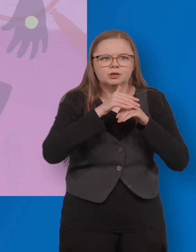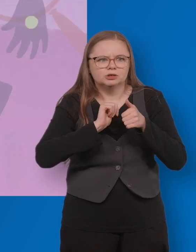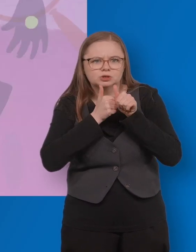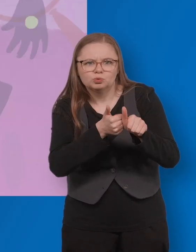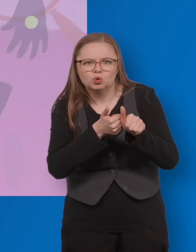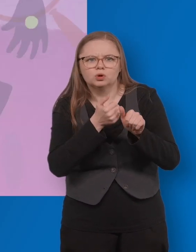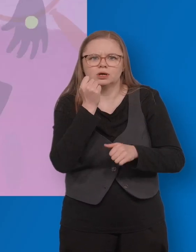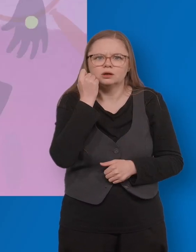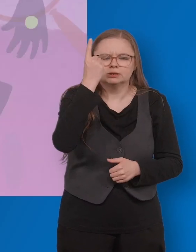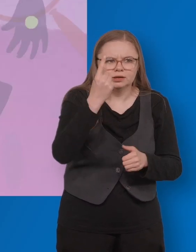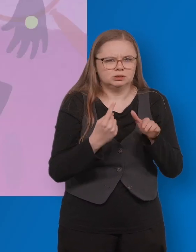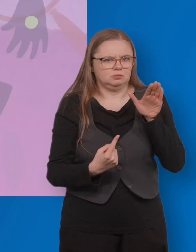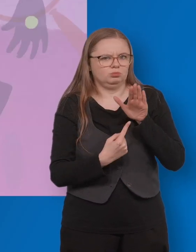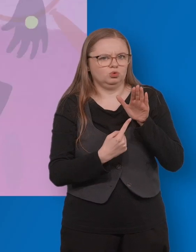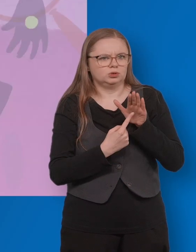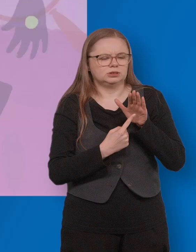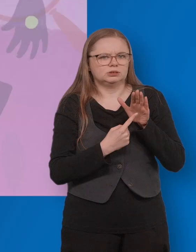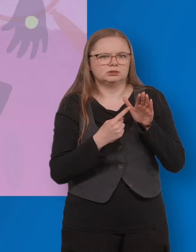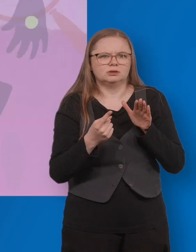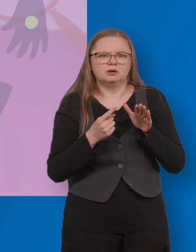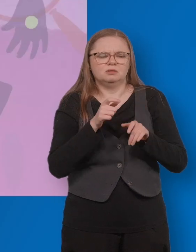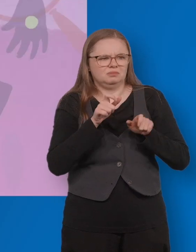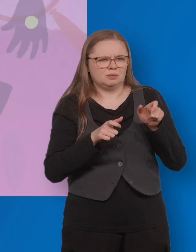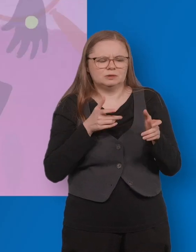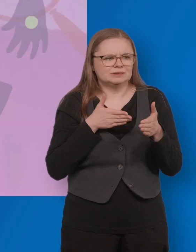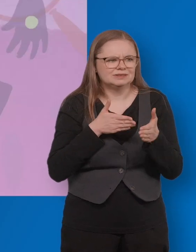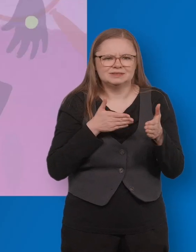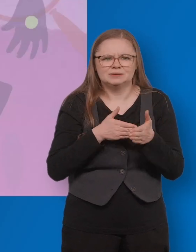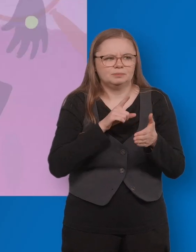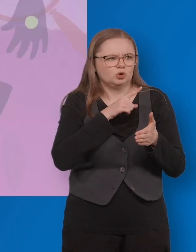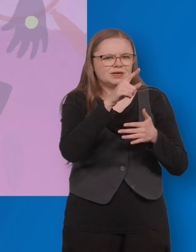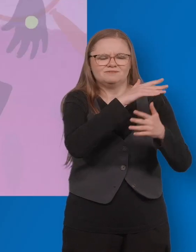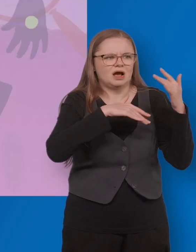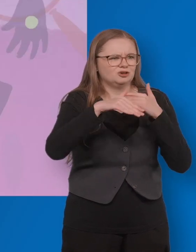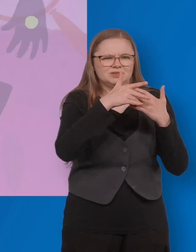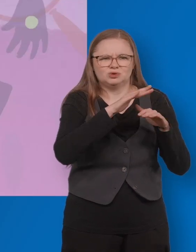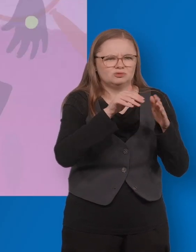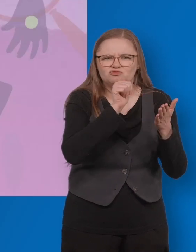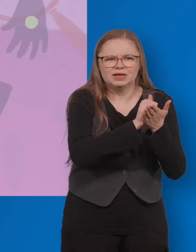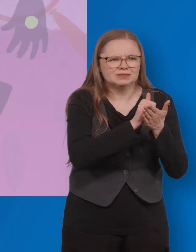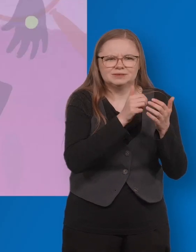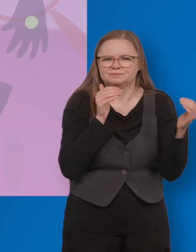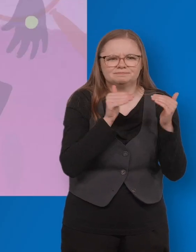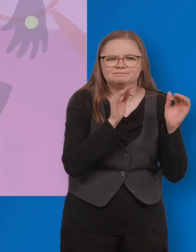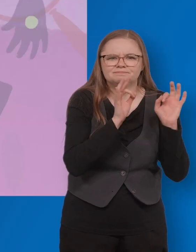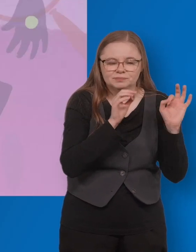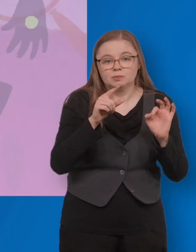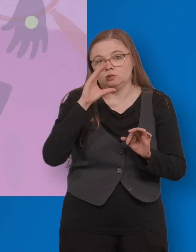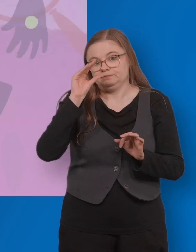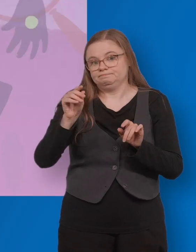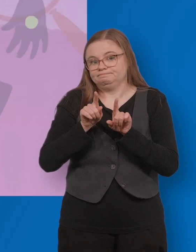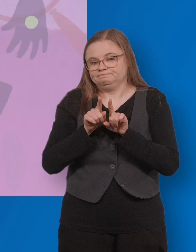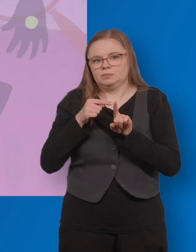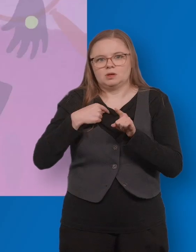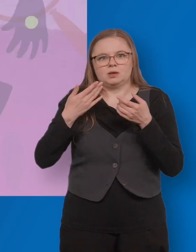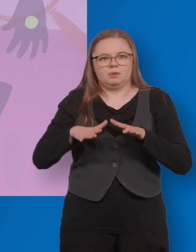or less abled. And talking about abledness, I had very major surgery at the beginning of the summer, which has left me